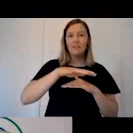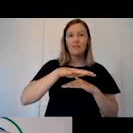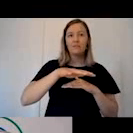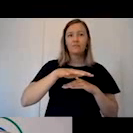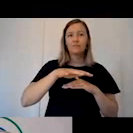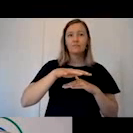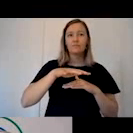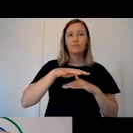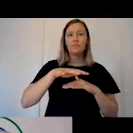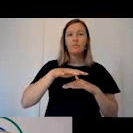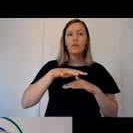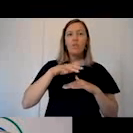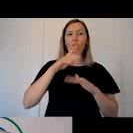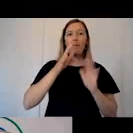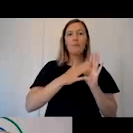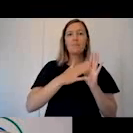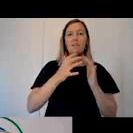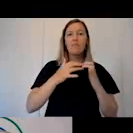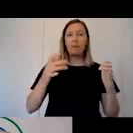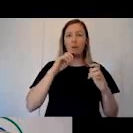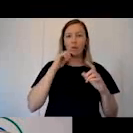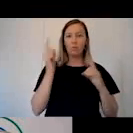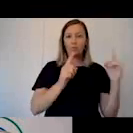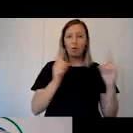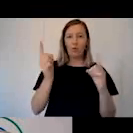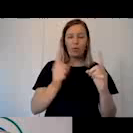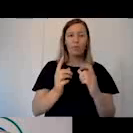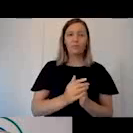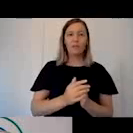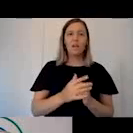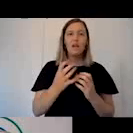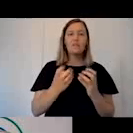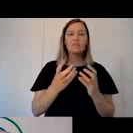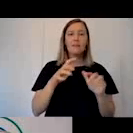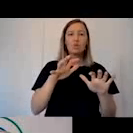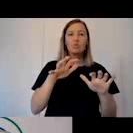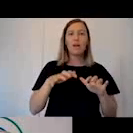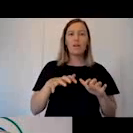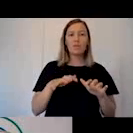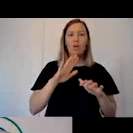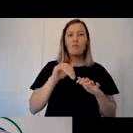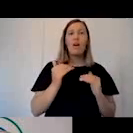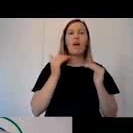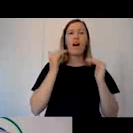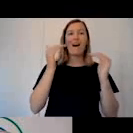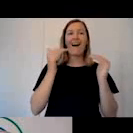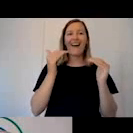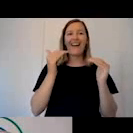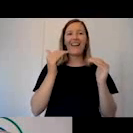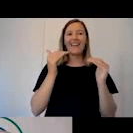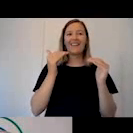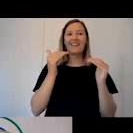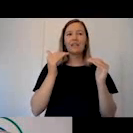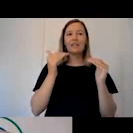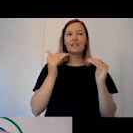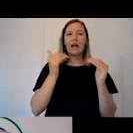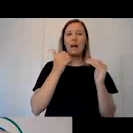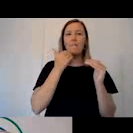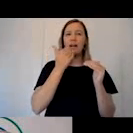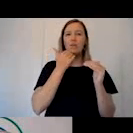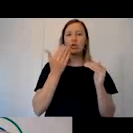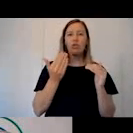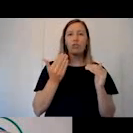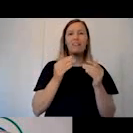likely to be admitted. It contains some drafting that permits a high degree of interpretation. That's a